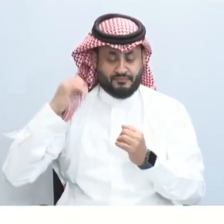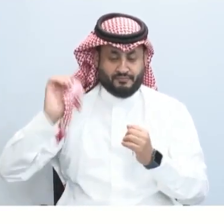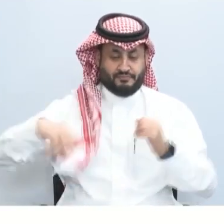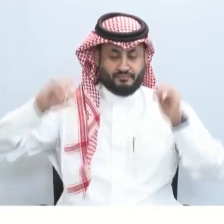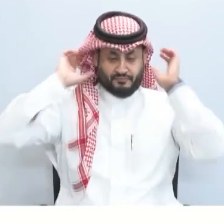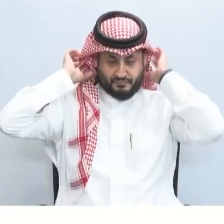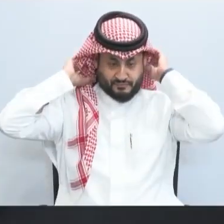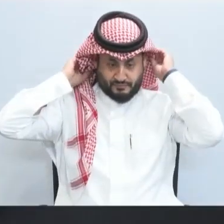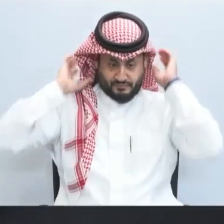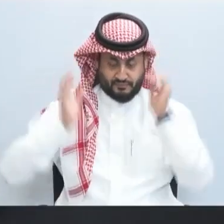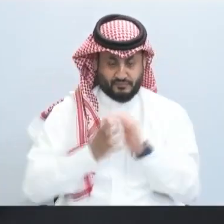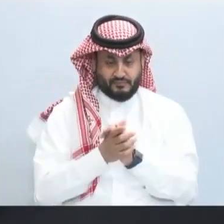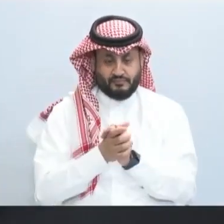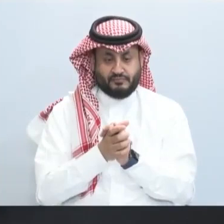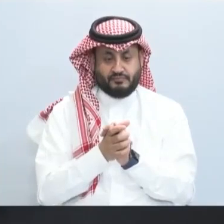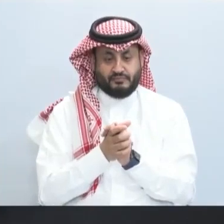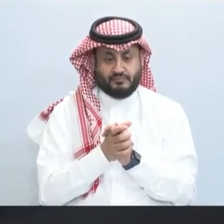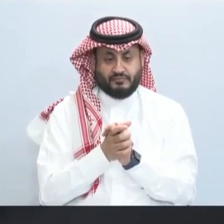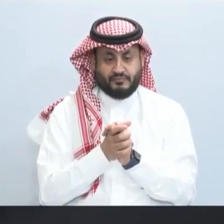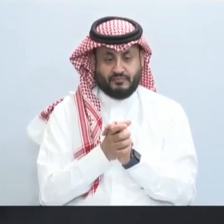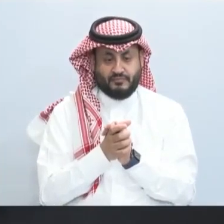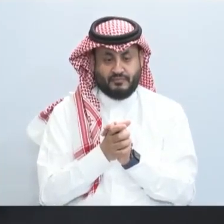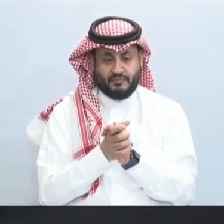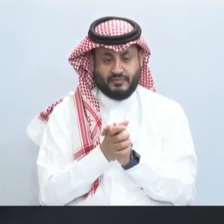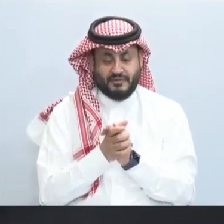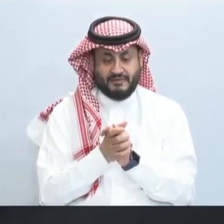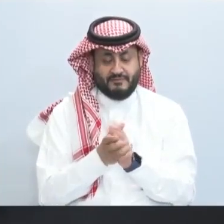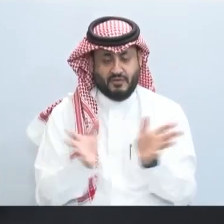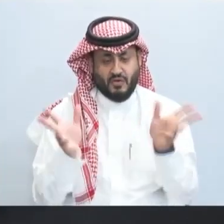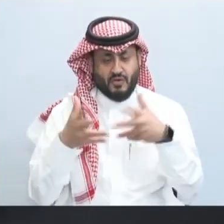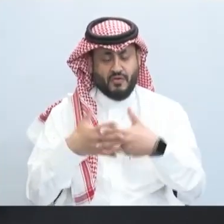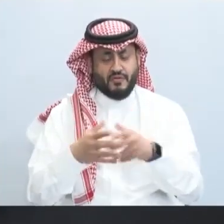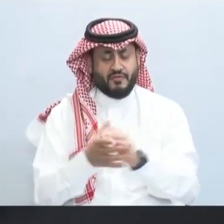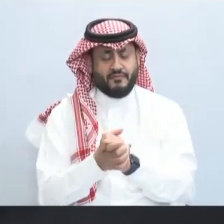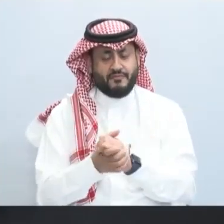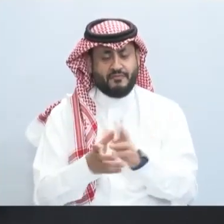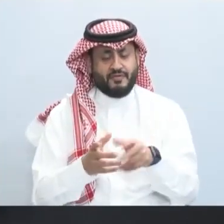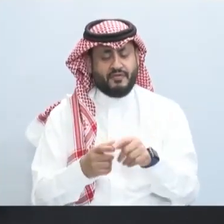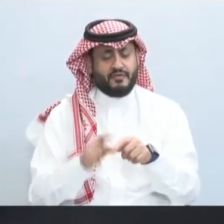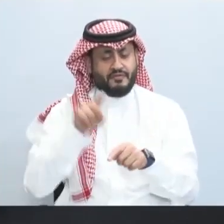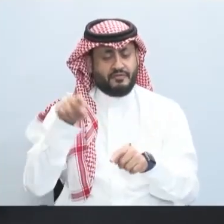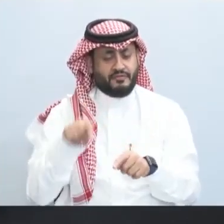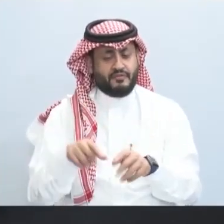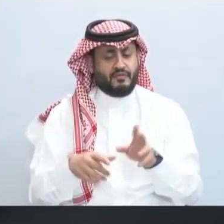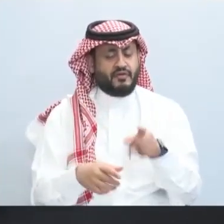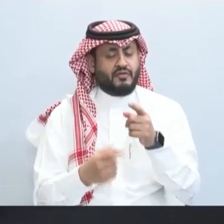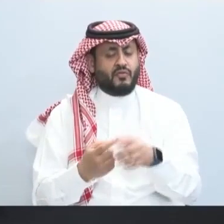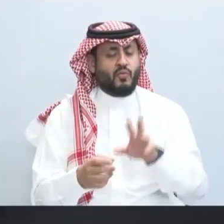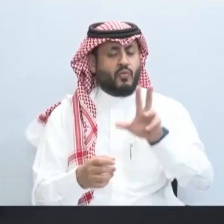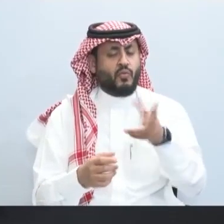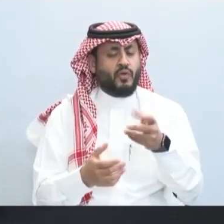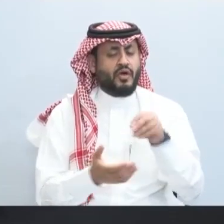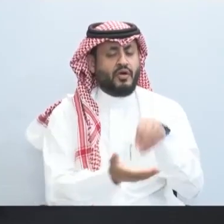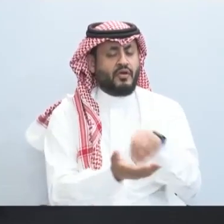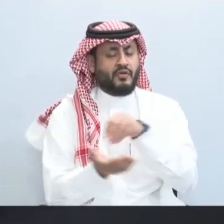be even one of your family member. You can gather around and ask, the first one will